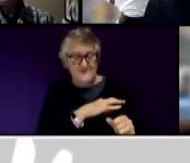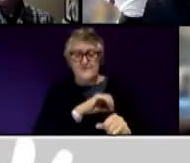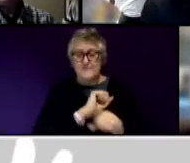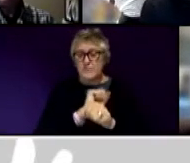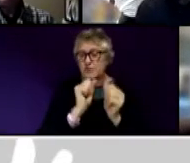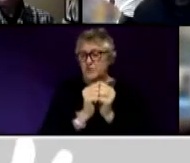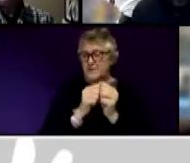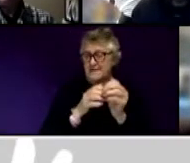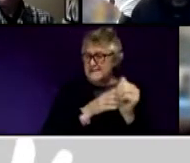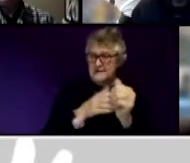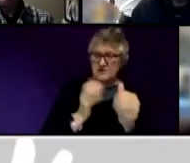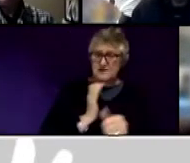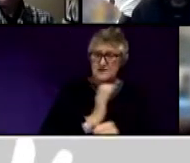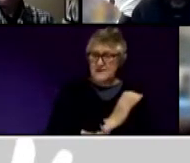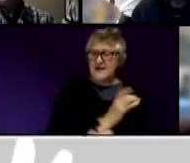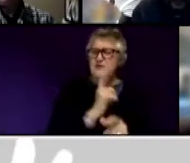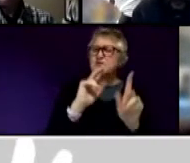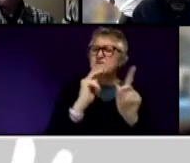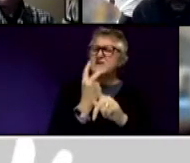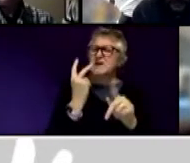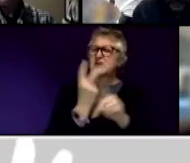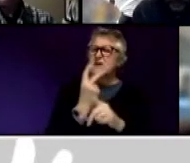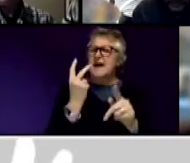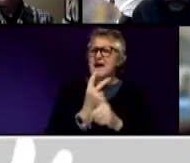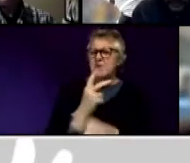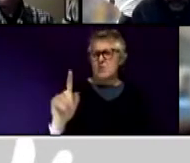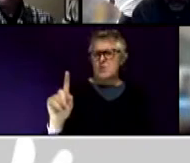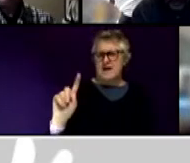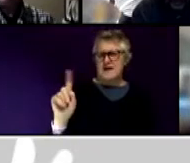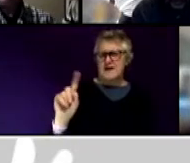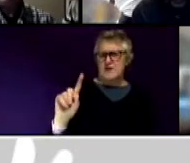figure out venues. I do like the